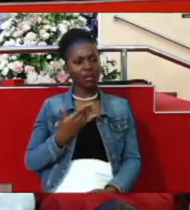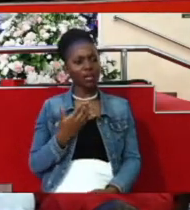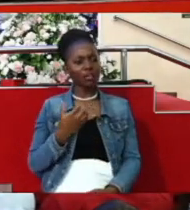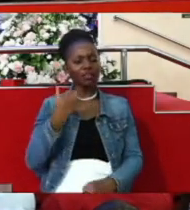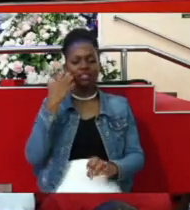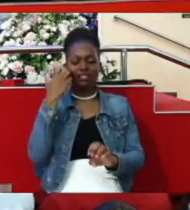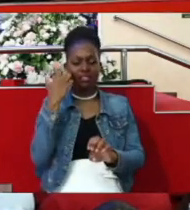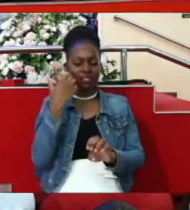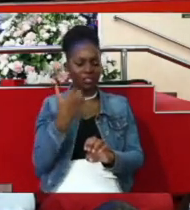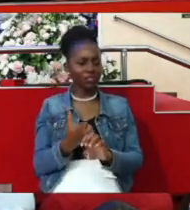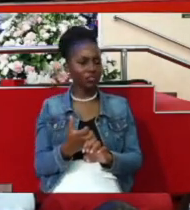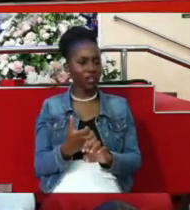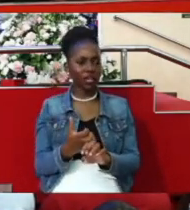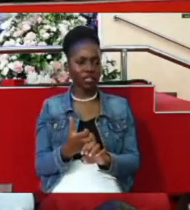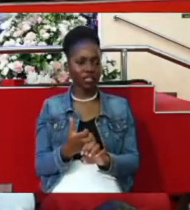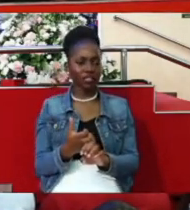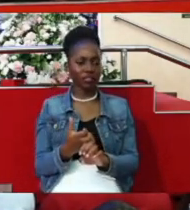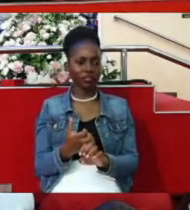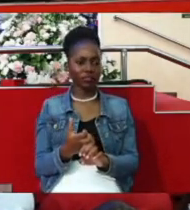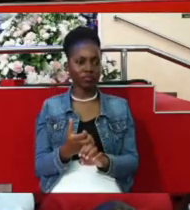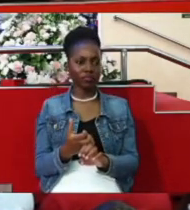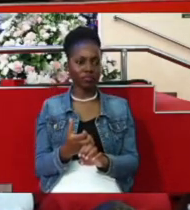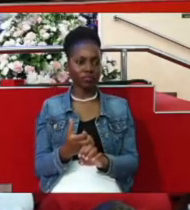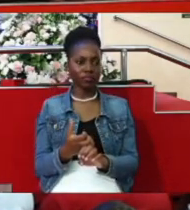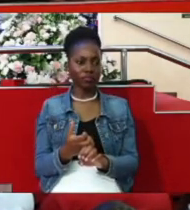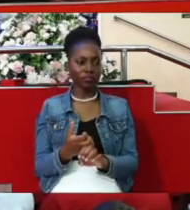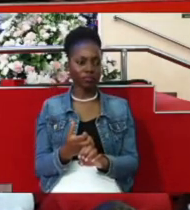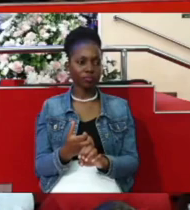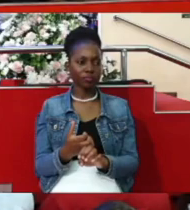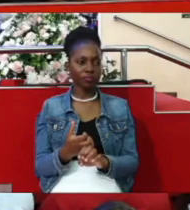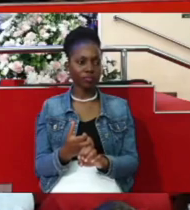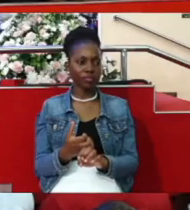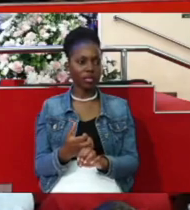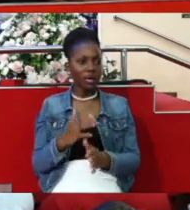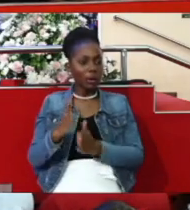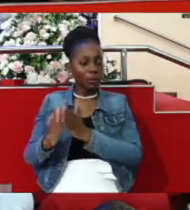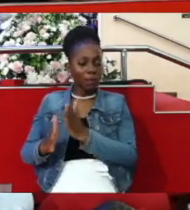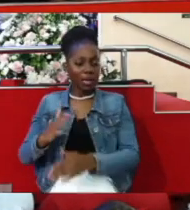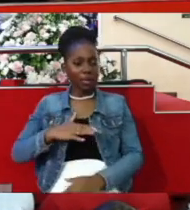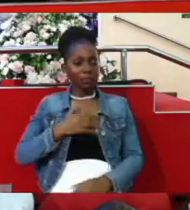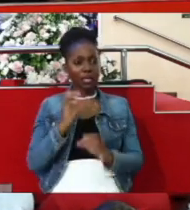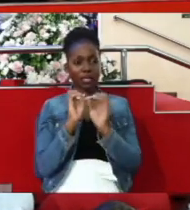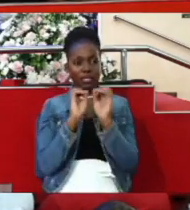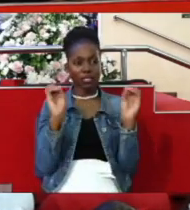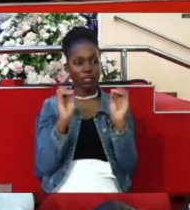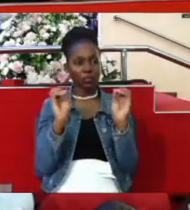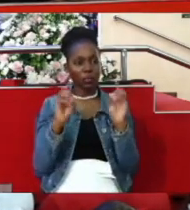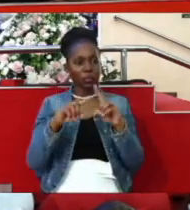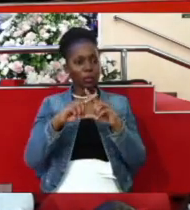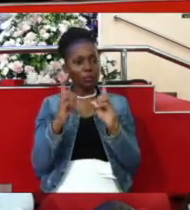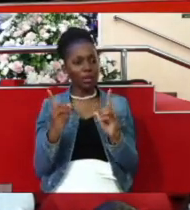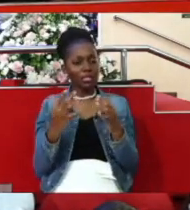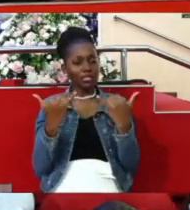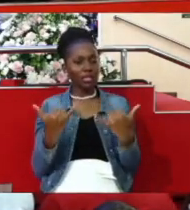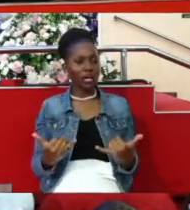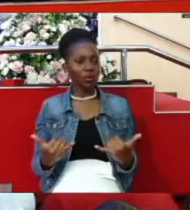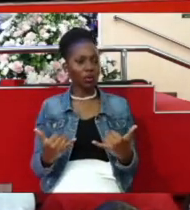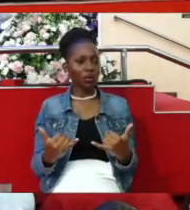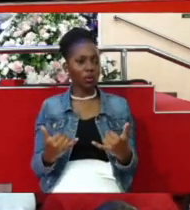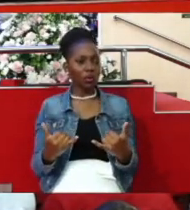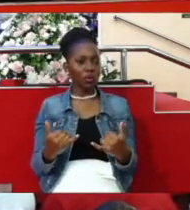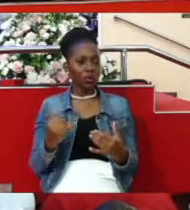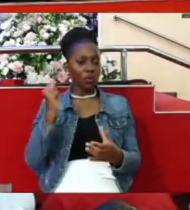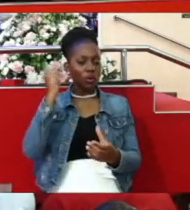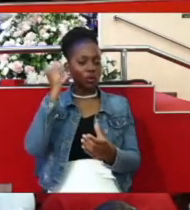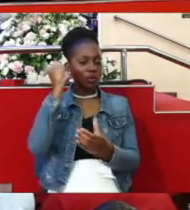was planned and now I find myself in this situation. Kitu kilipangwa na mimi najipata niko katika hii hali. And now instead I'm